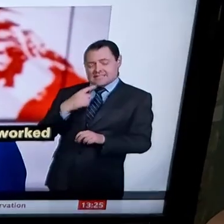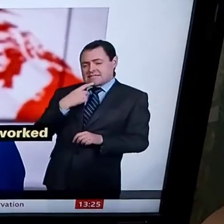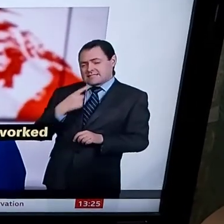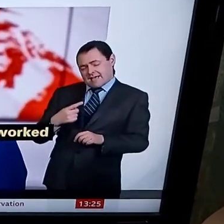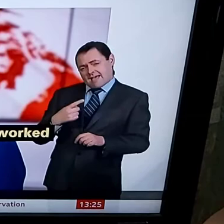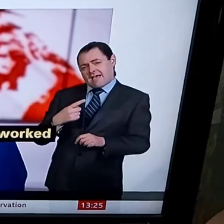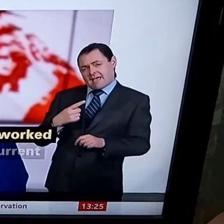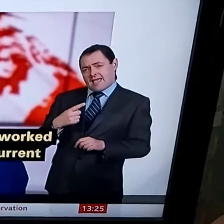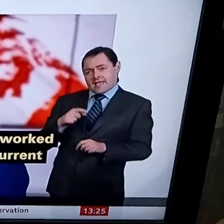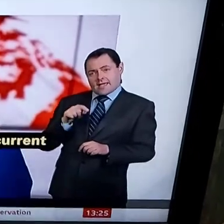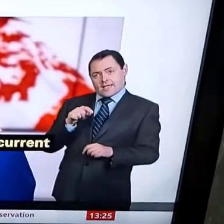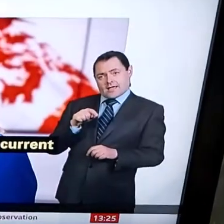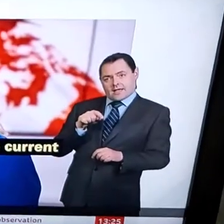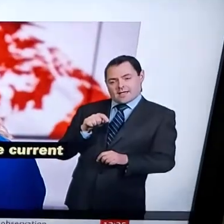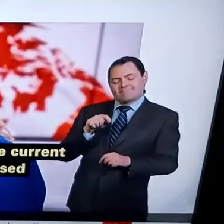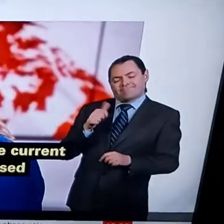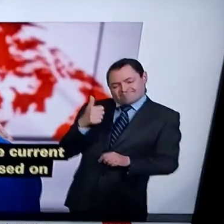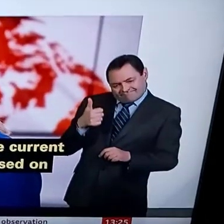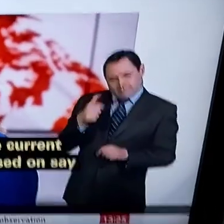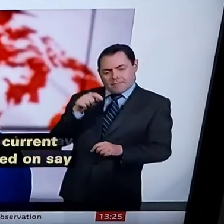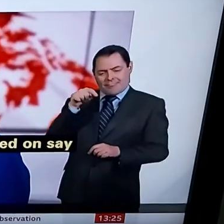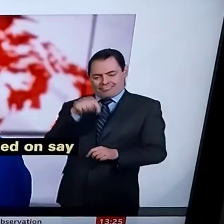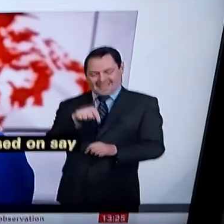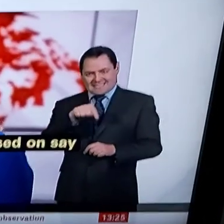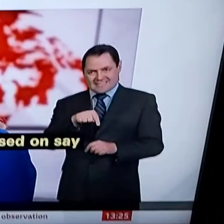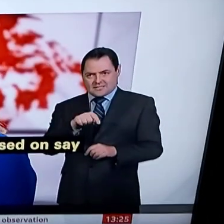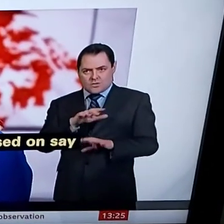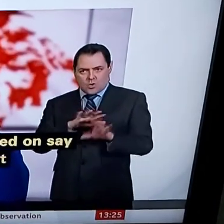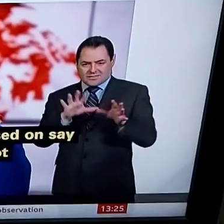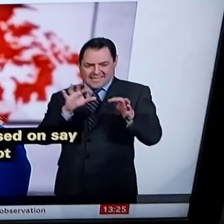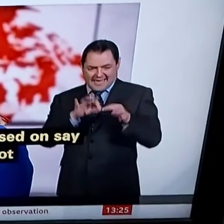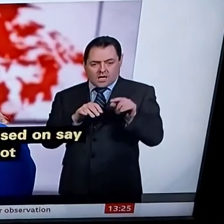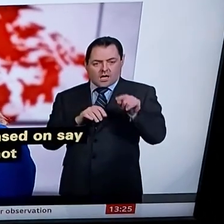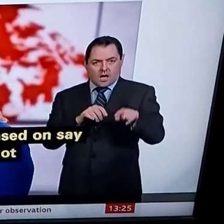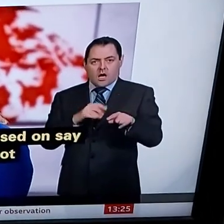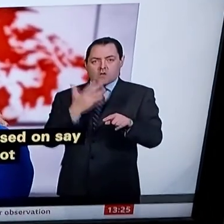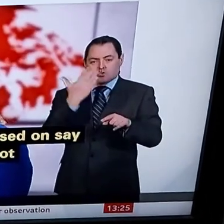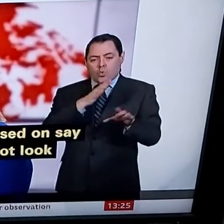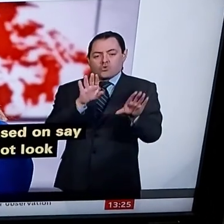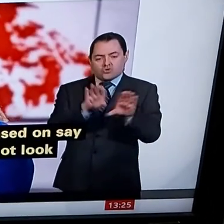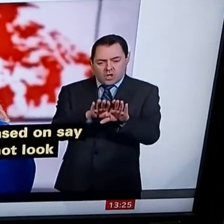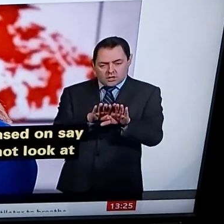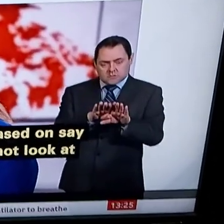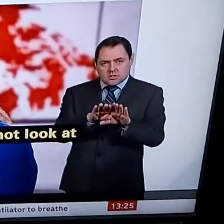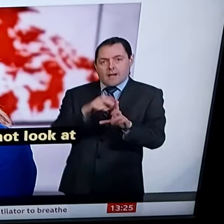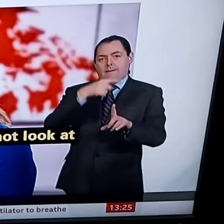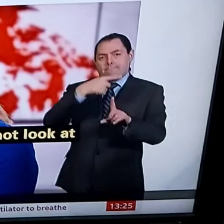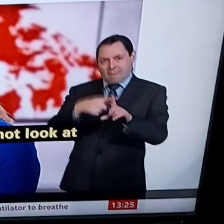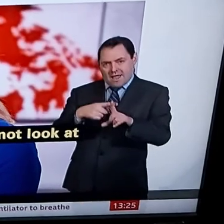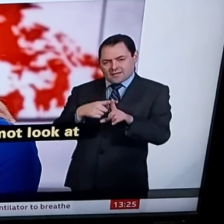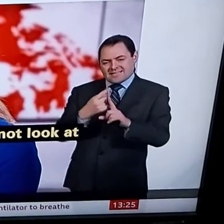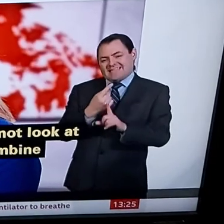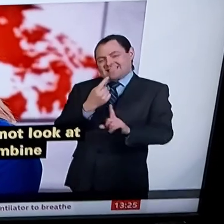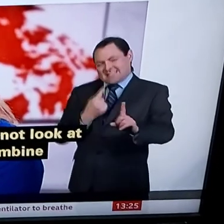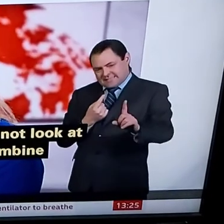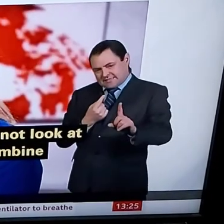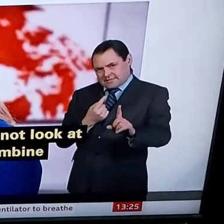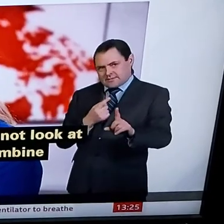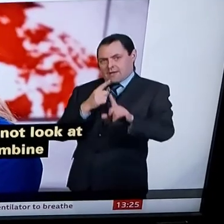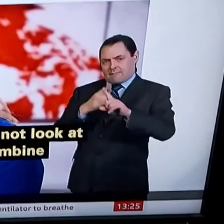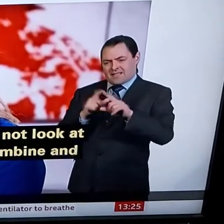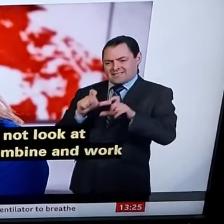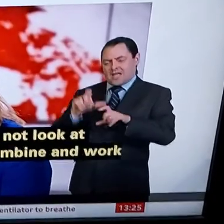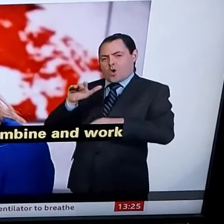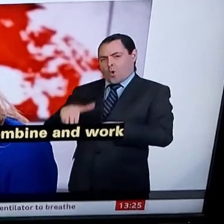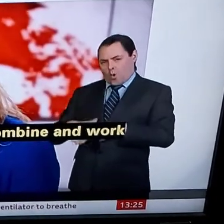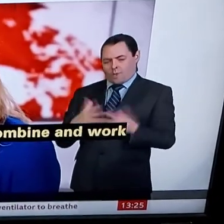research doesn't look at how school closures combine and work with the social distancing measures and the lockdown measures that are currently in